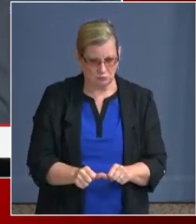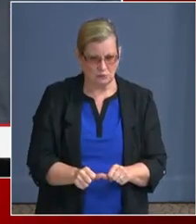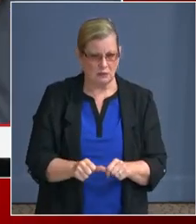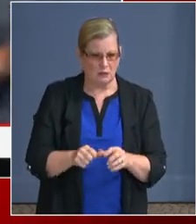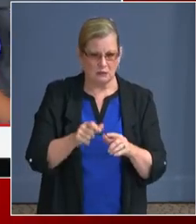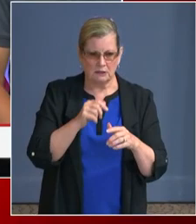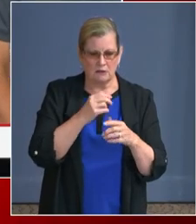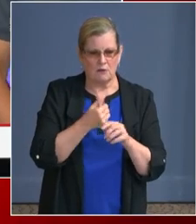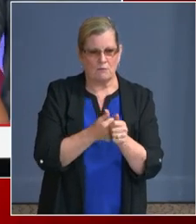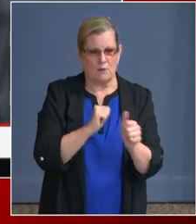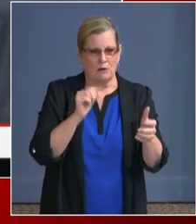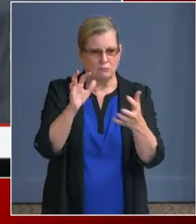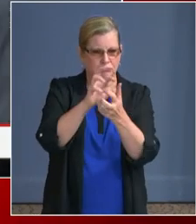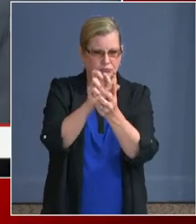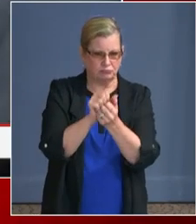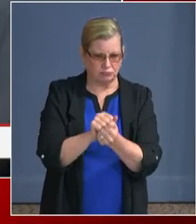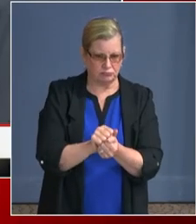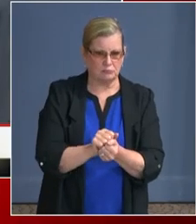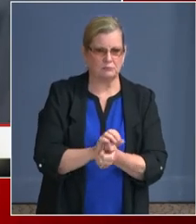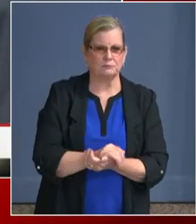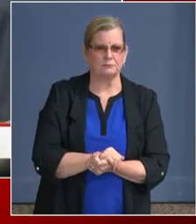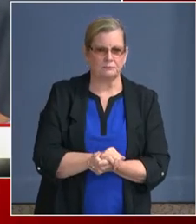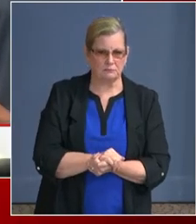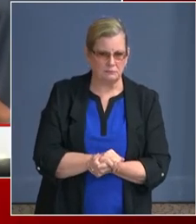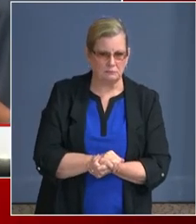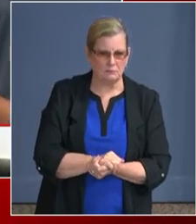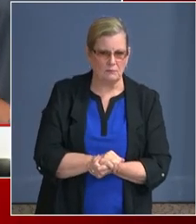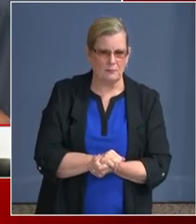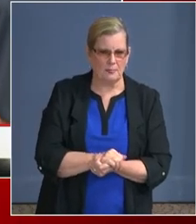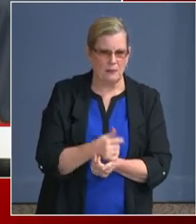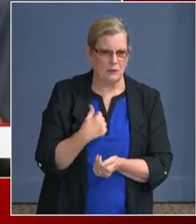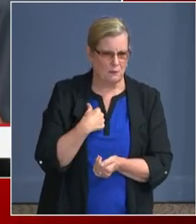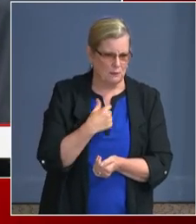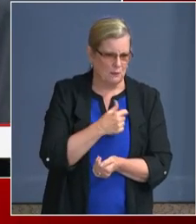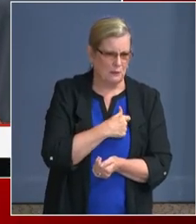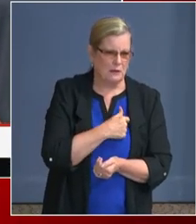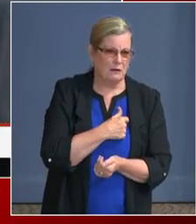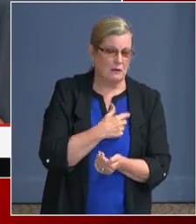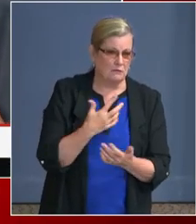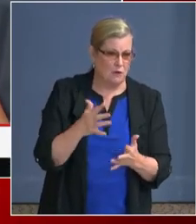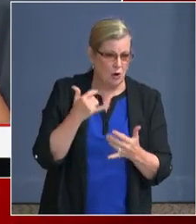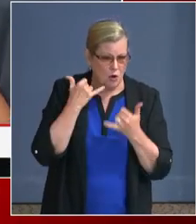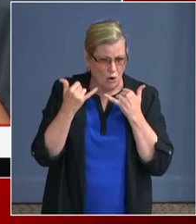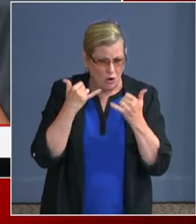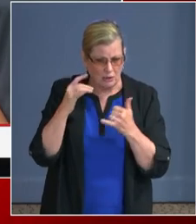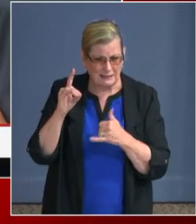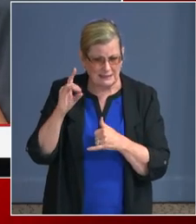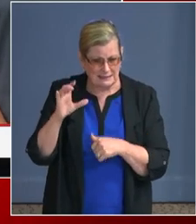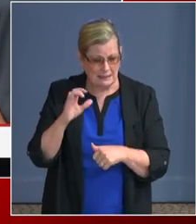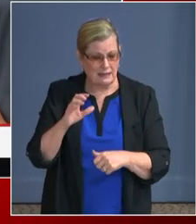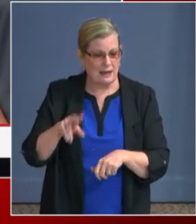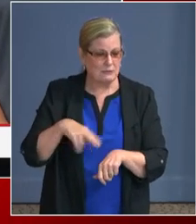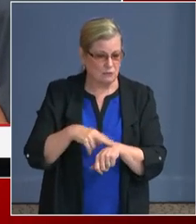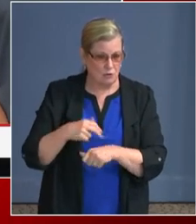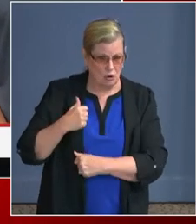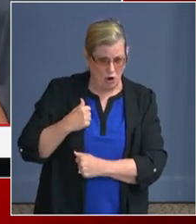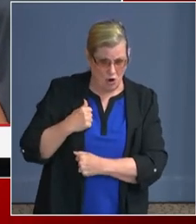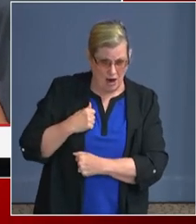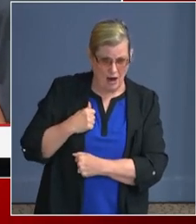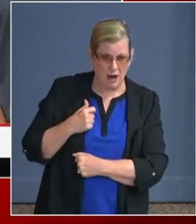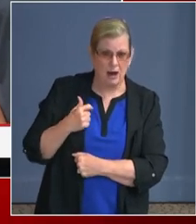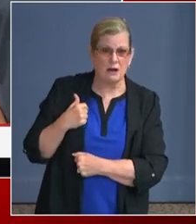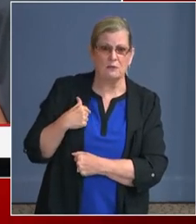Police always has the ability to call up the DC National Guard. It's our understanding that they are DC National Guard. They're